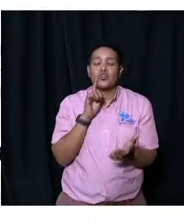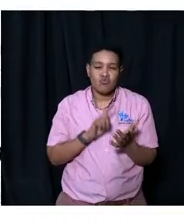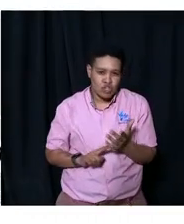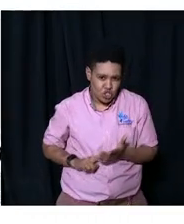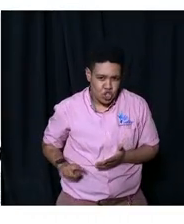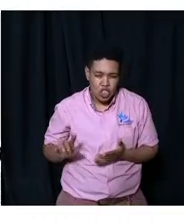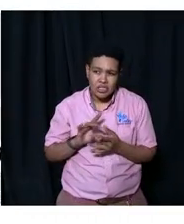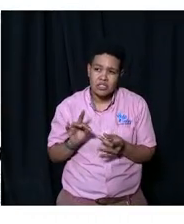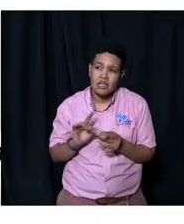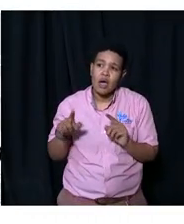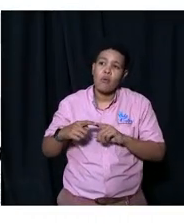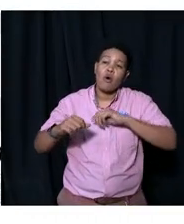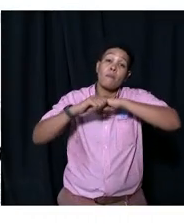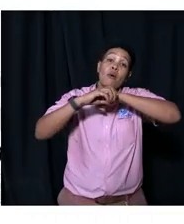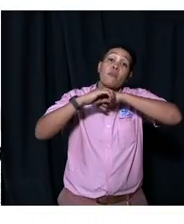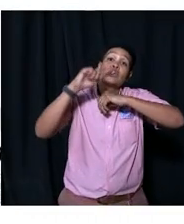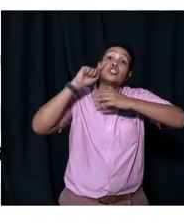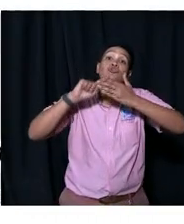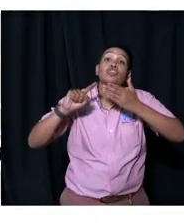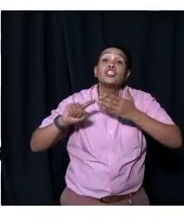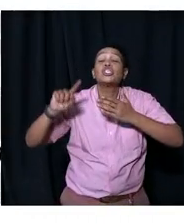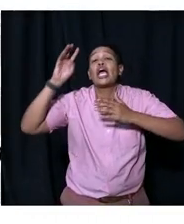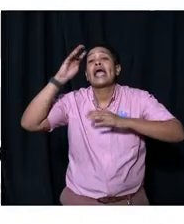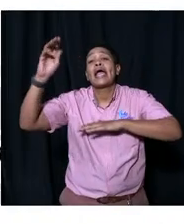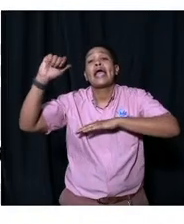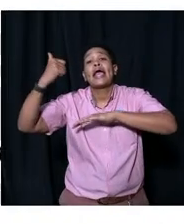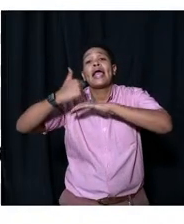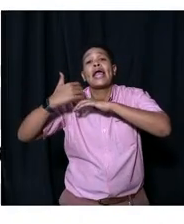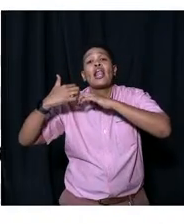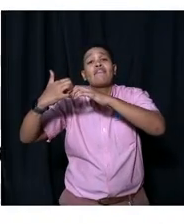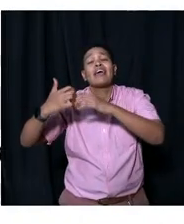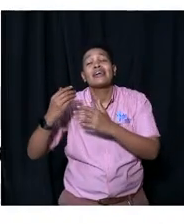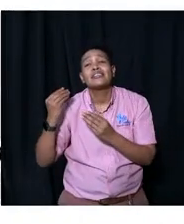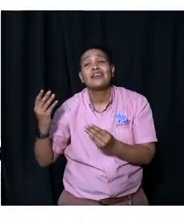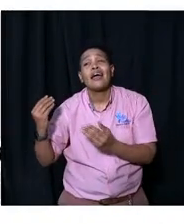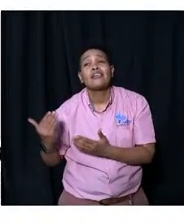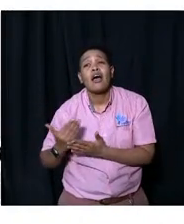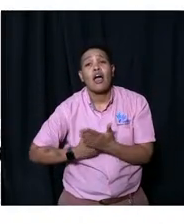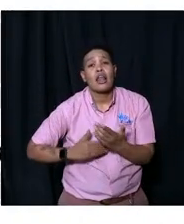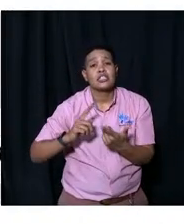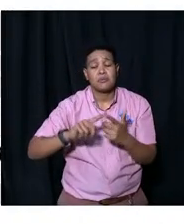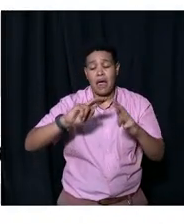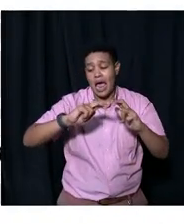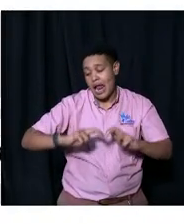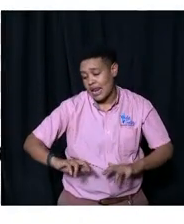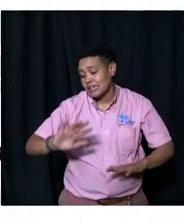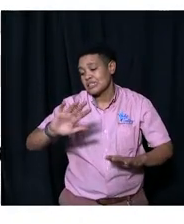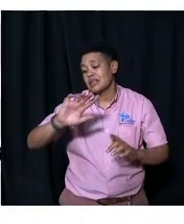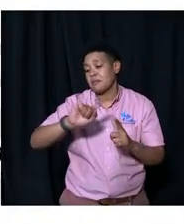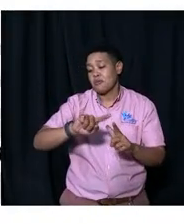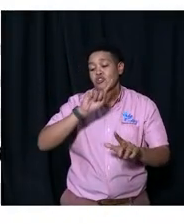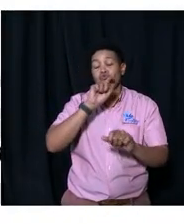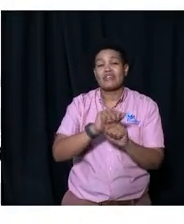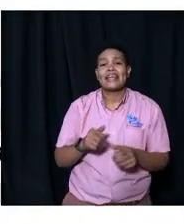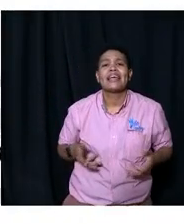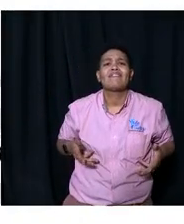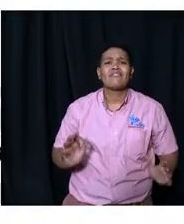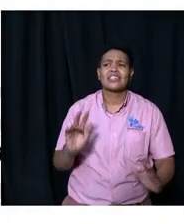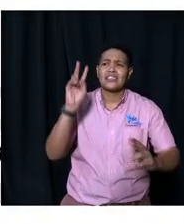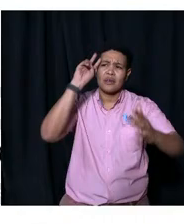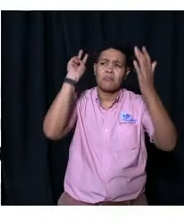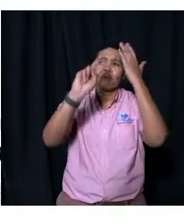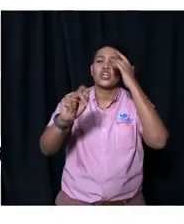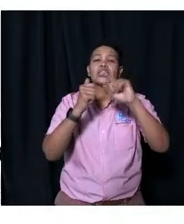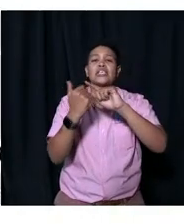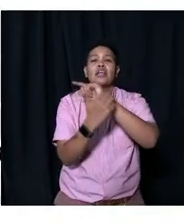And this speaks to promoting research, innovation, data collection, analyses, and facilitate projections at the